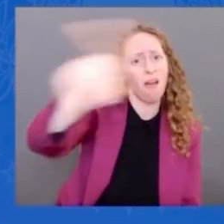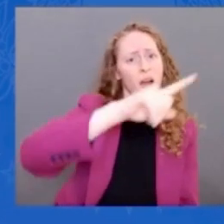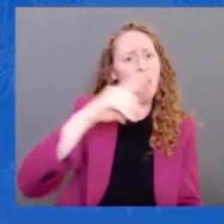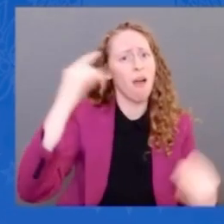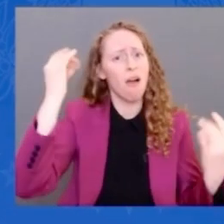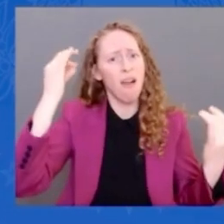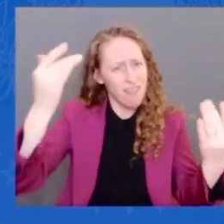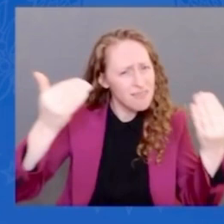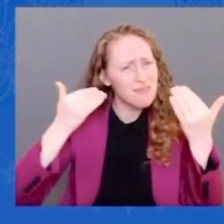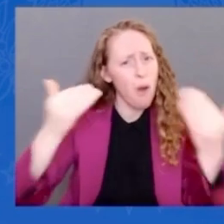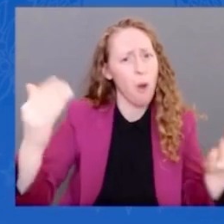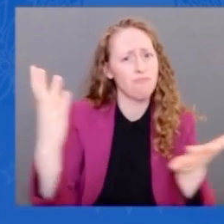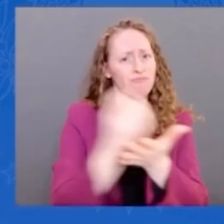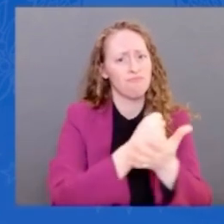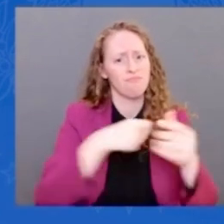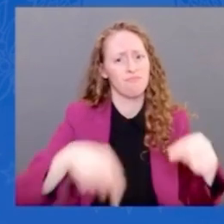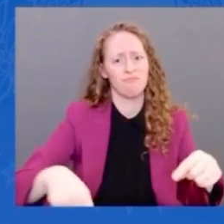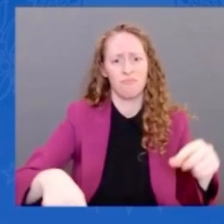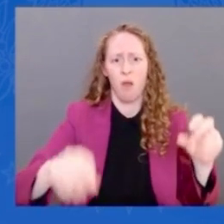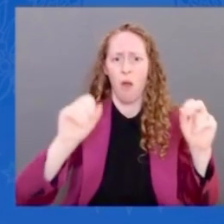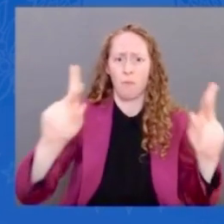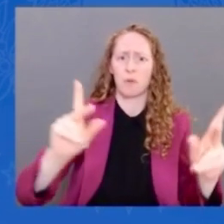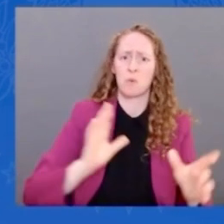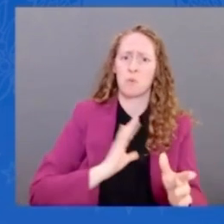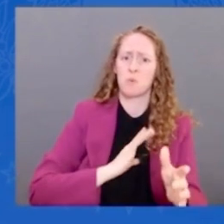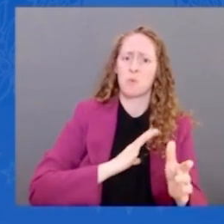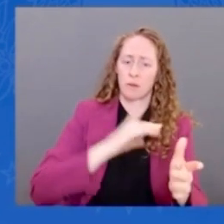cost. To find out if you're eligible, you can dial